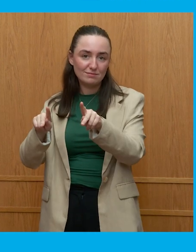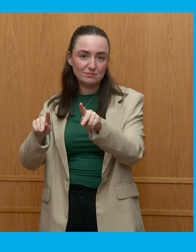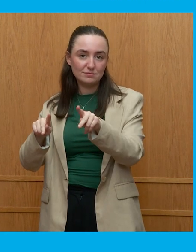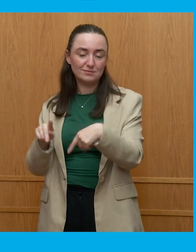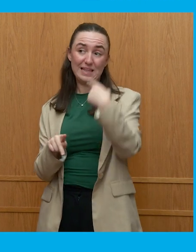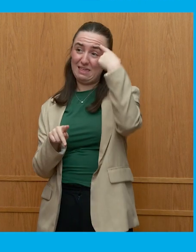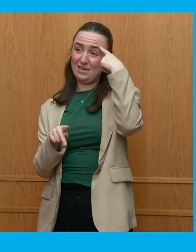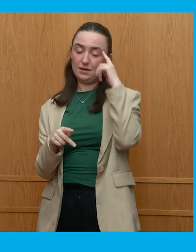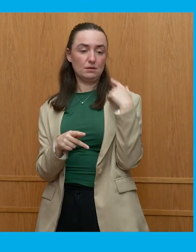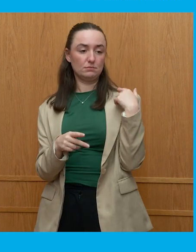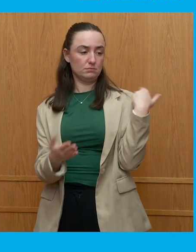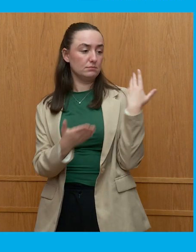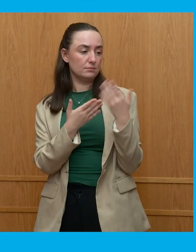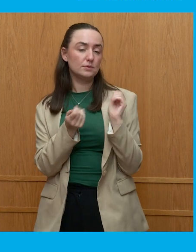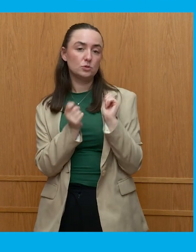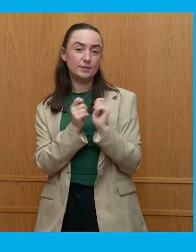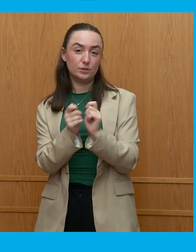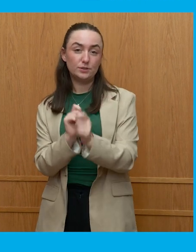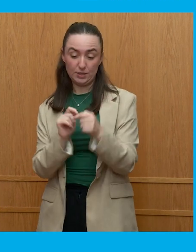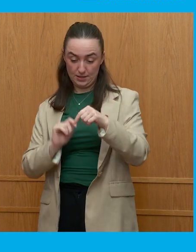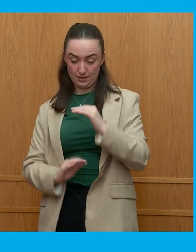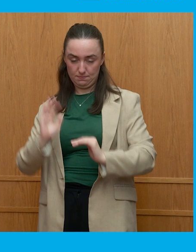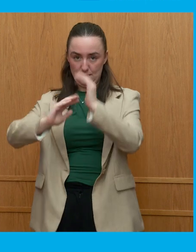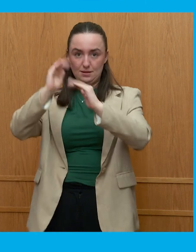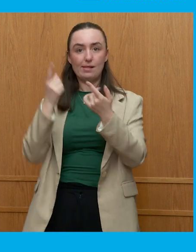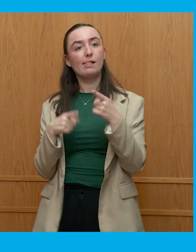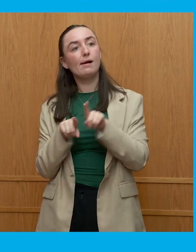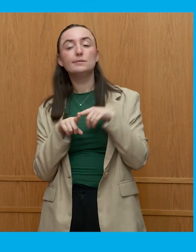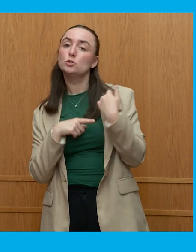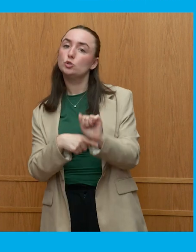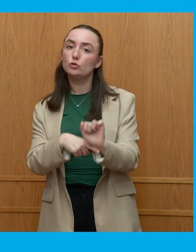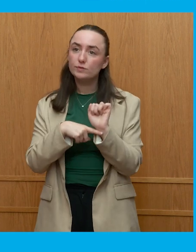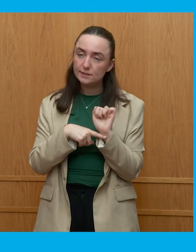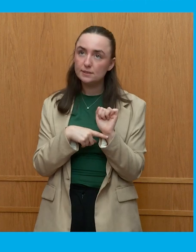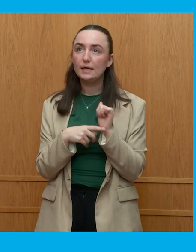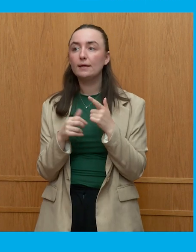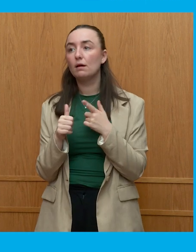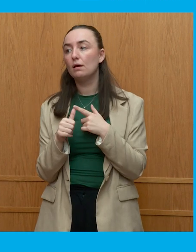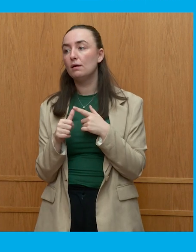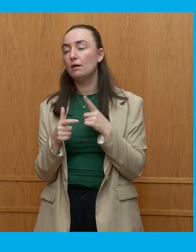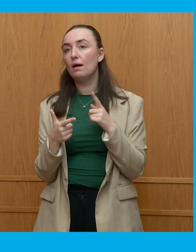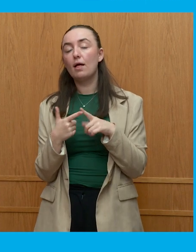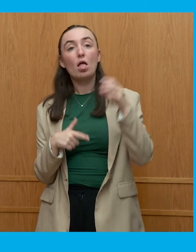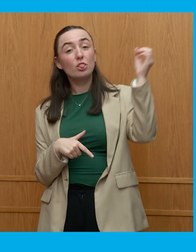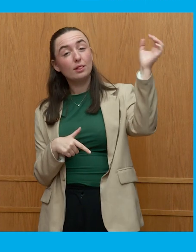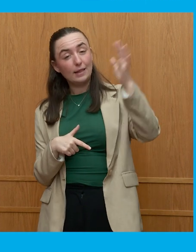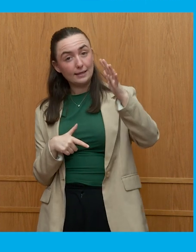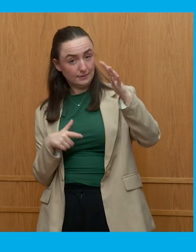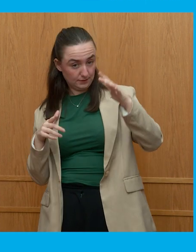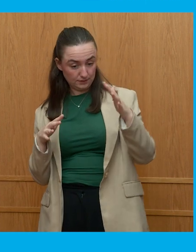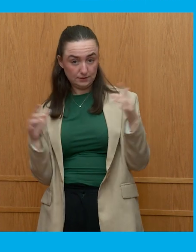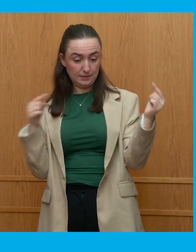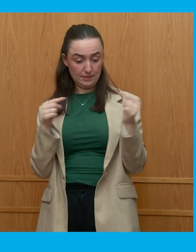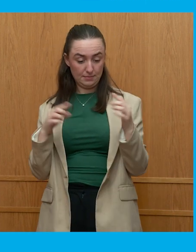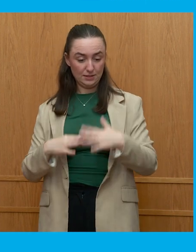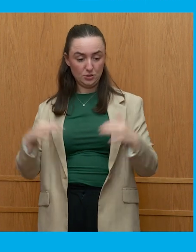made in the building, security entrance, the lights in the chamber, I don't think they're